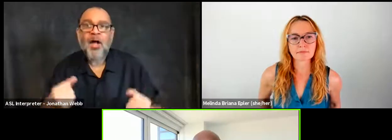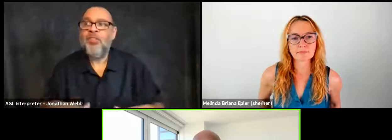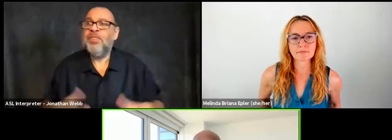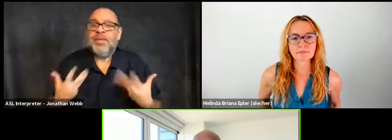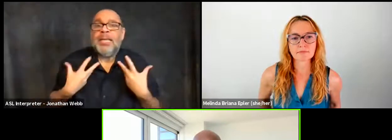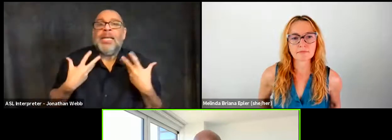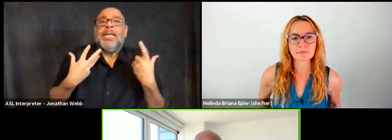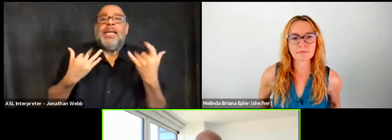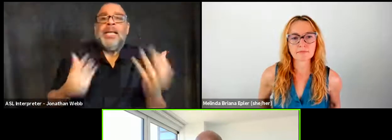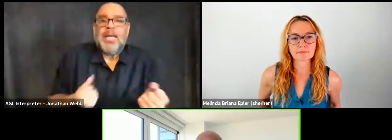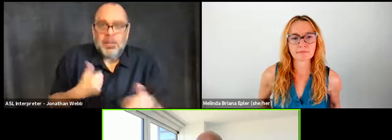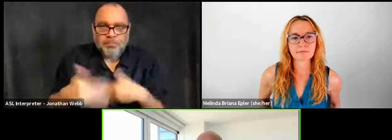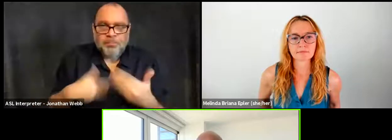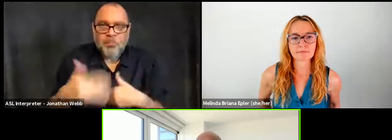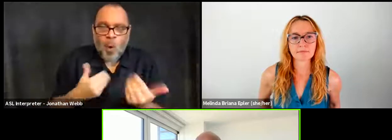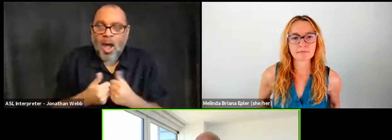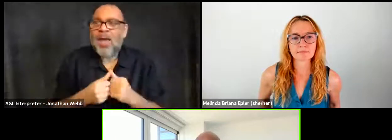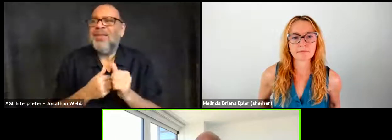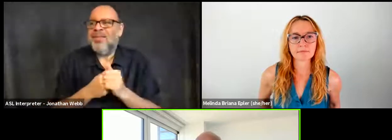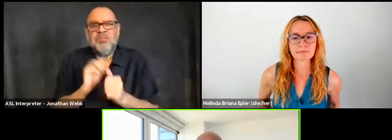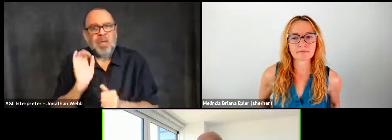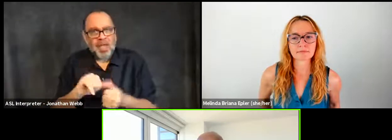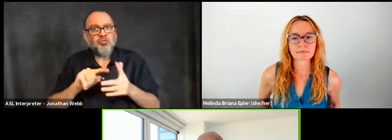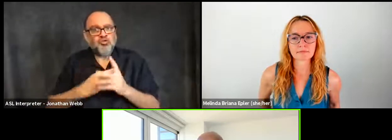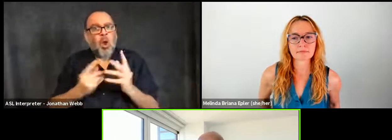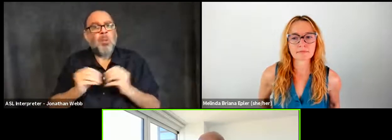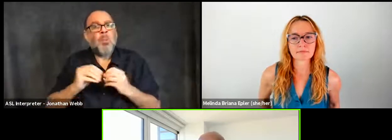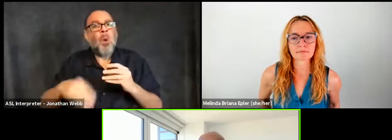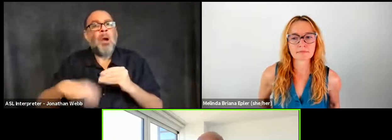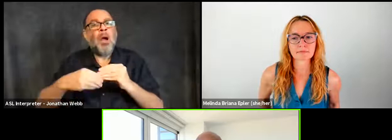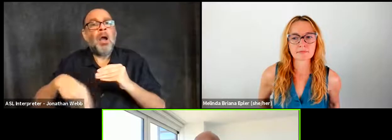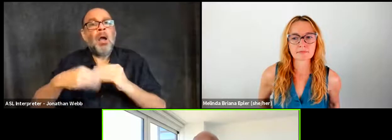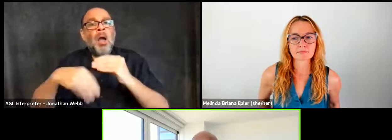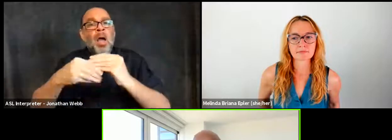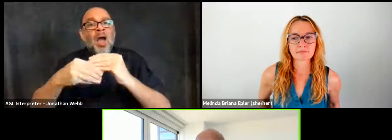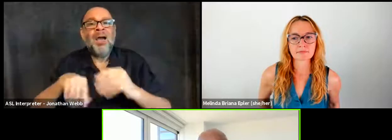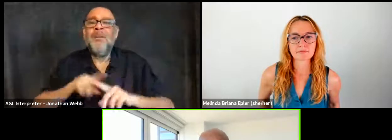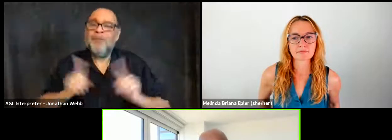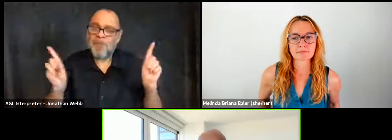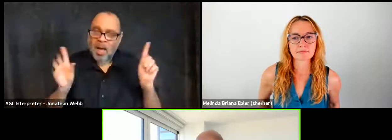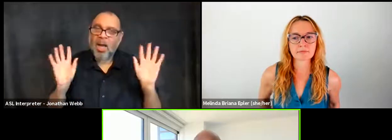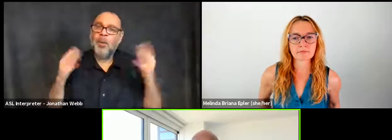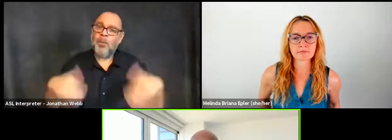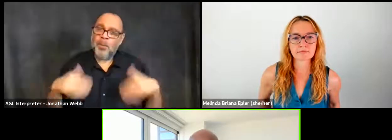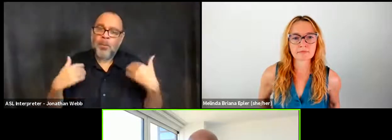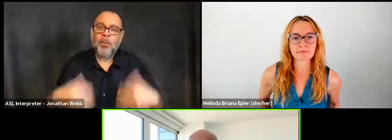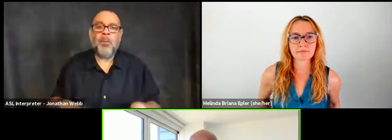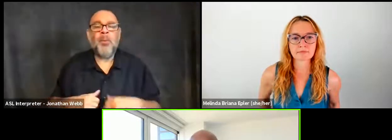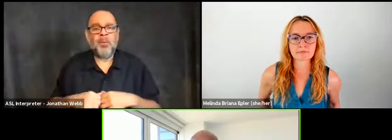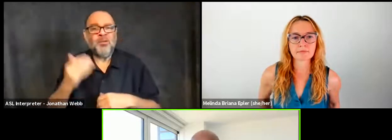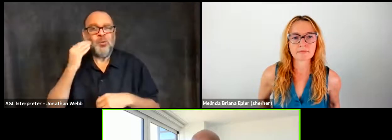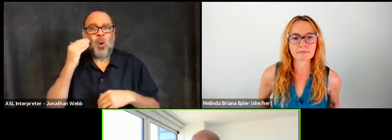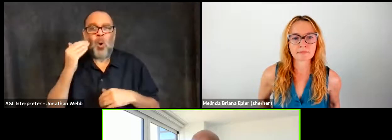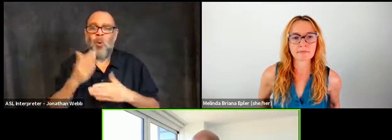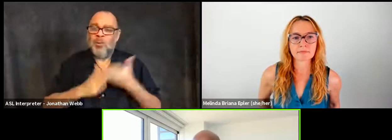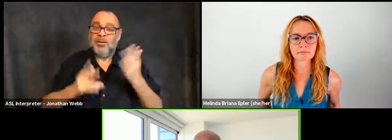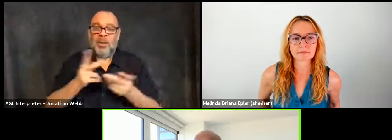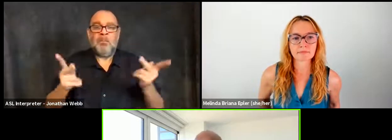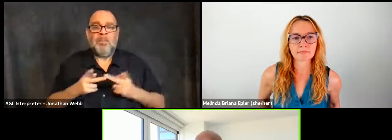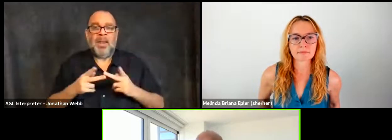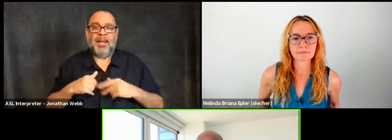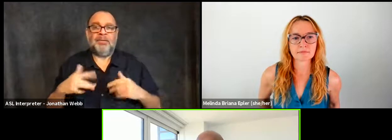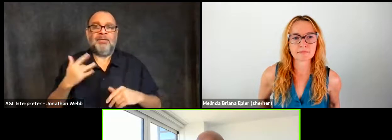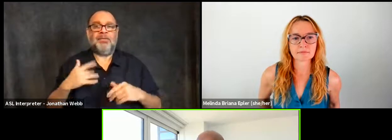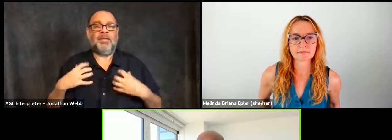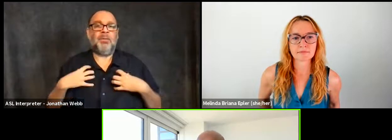again, going back to the stigma, I feel like there's still a huge stigma around, oh, we have a mental health program, mental wellness program, things of that nature. So I